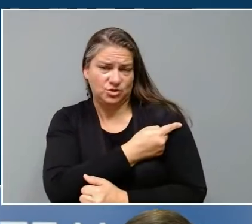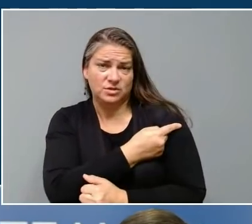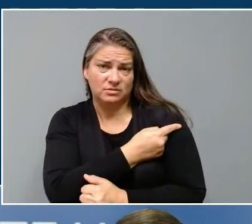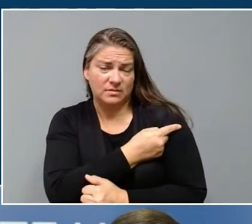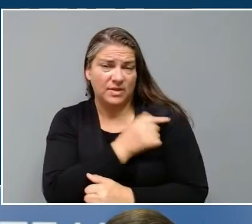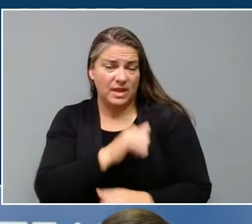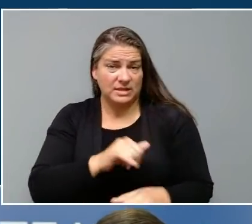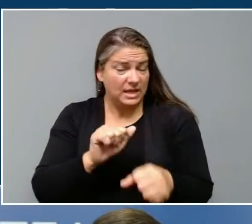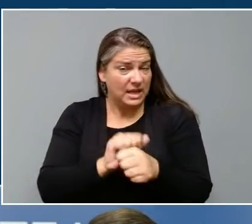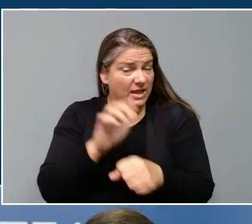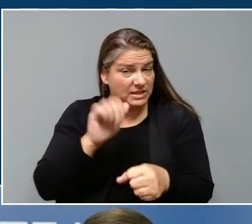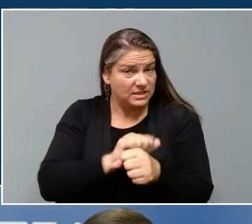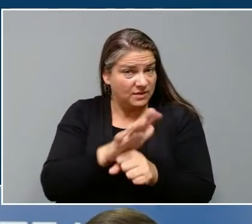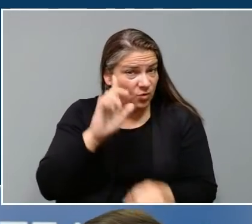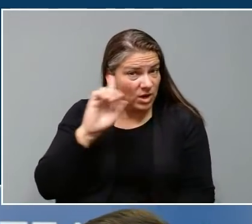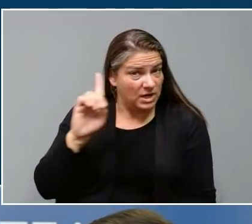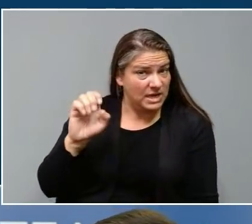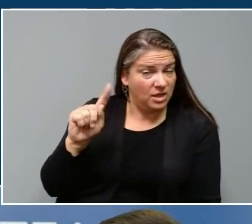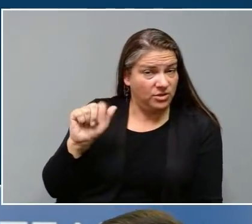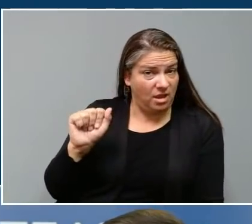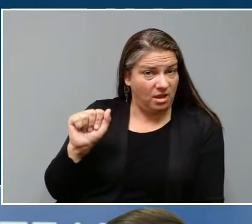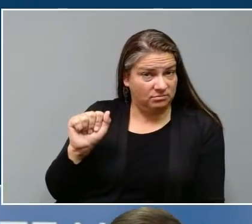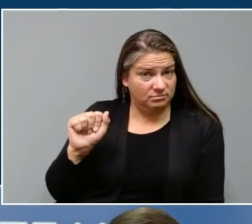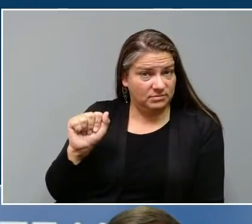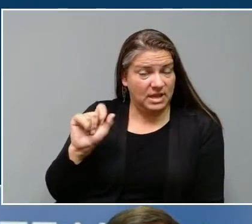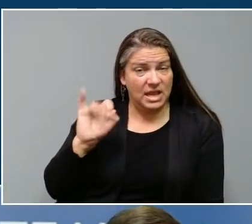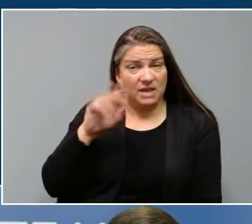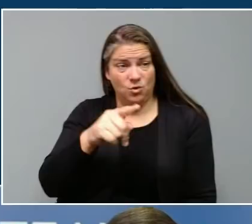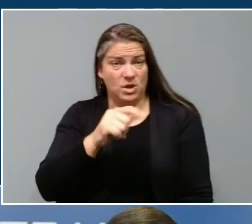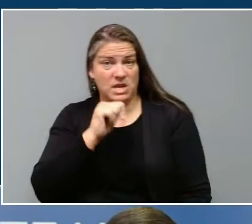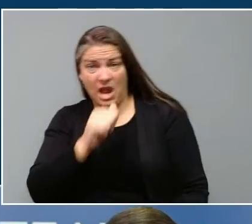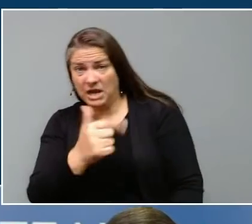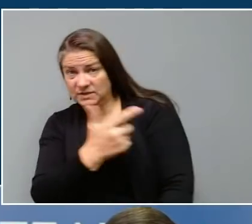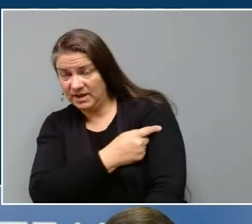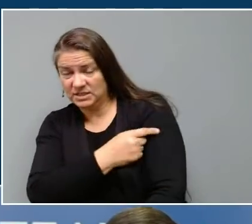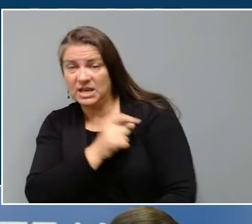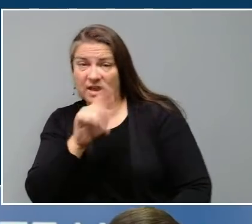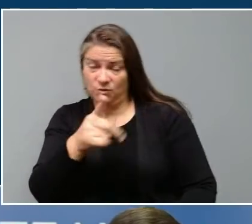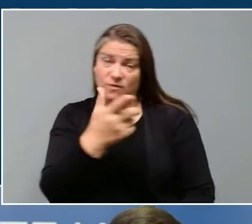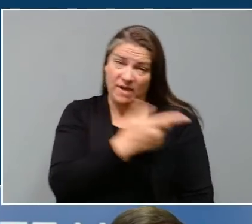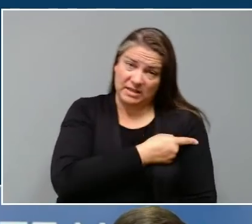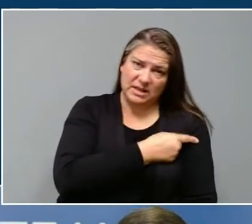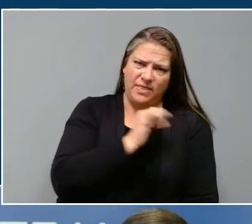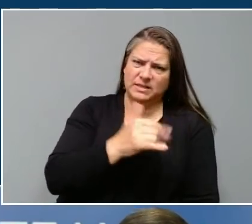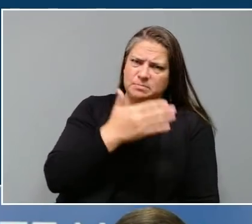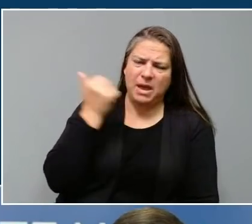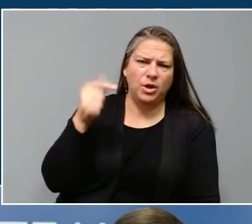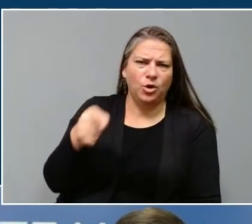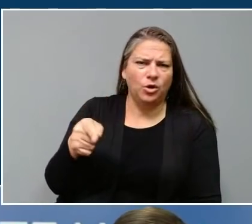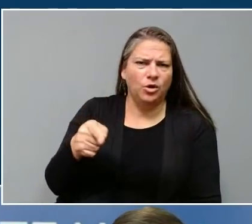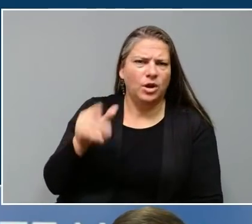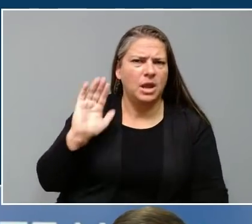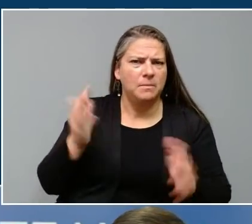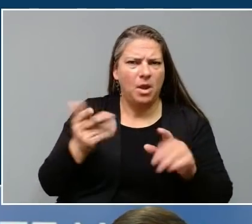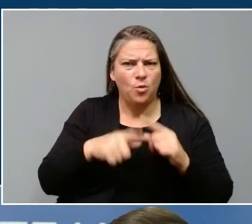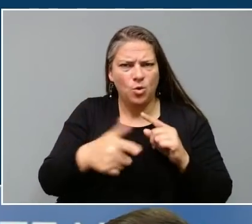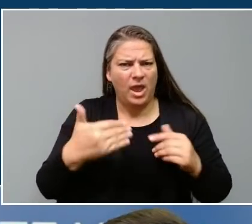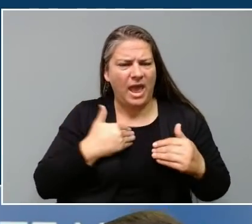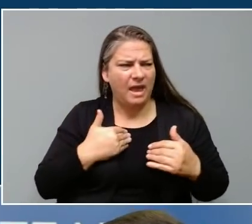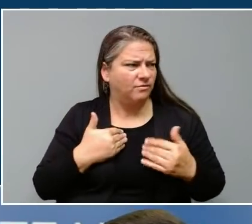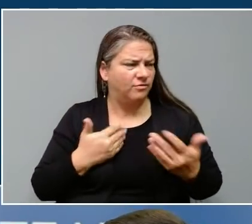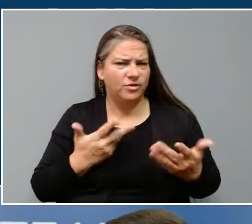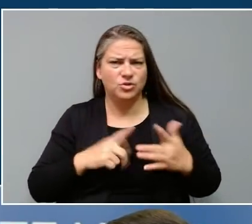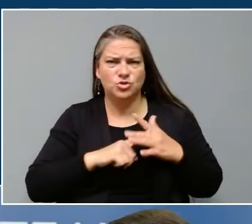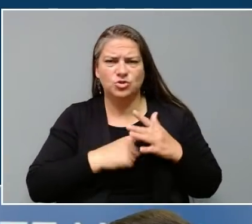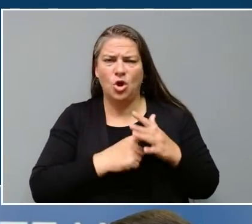variant. If you are vaccinated versus unvaccinated, that is better comparatively than what you got in the beginning when we were dealing with